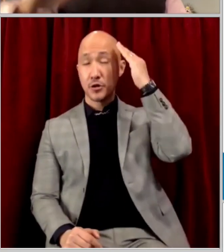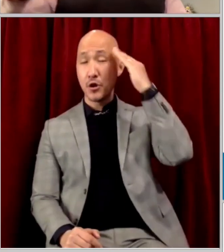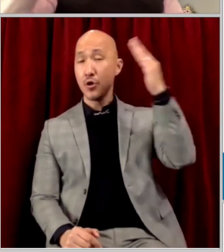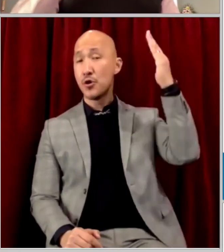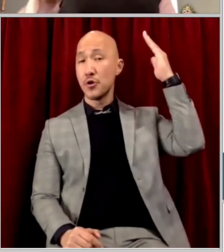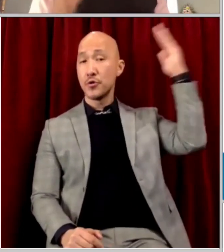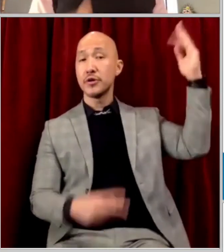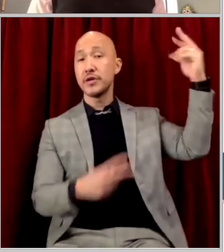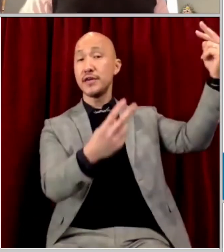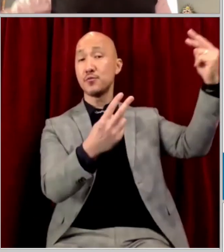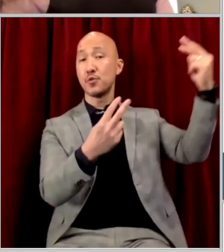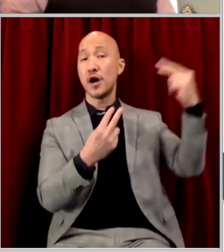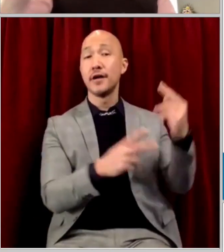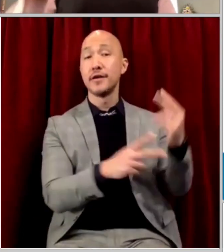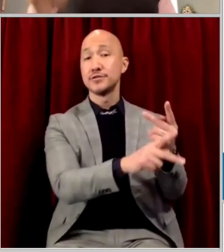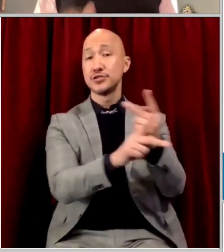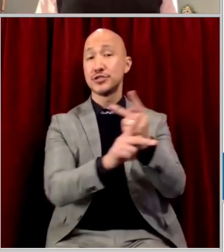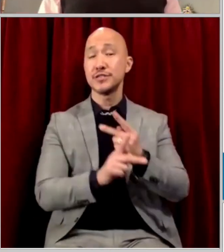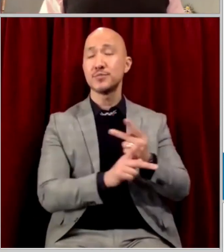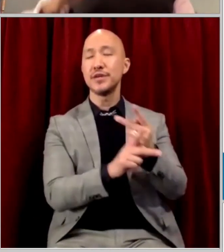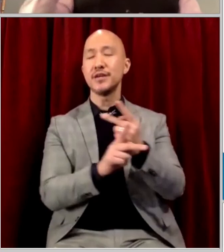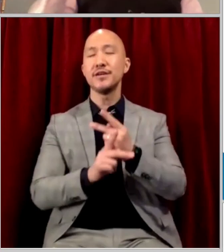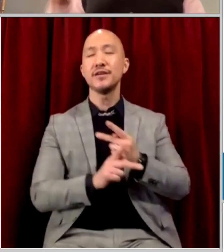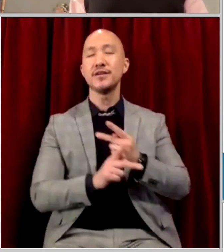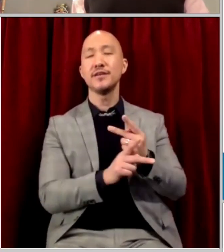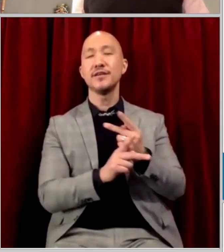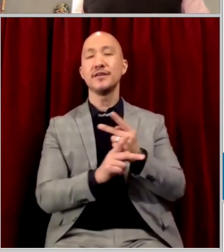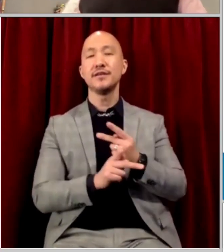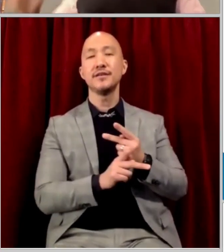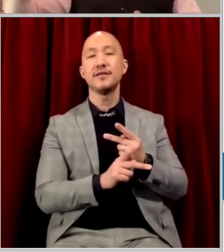I know he watches me.